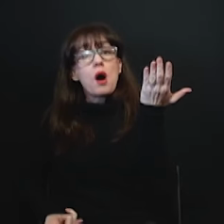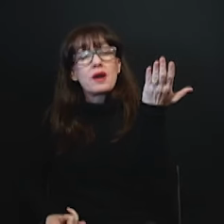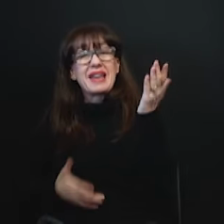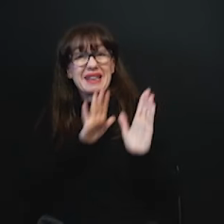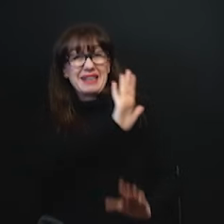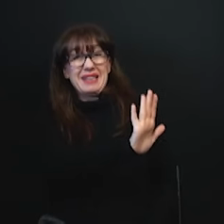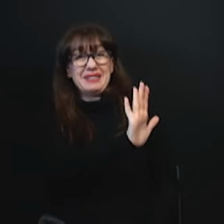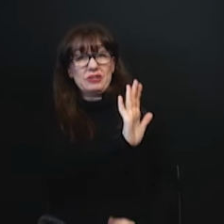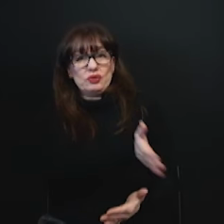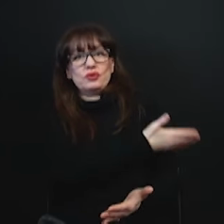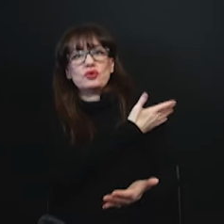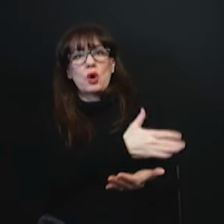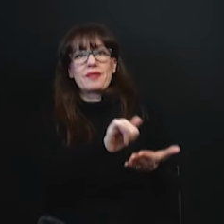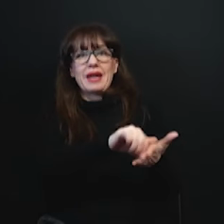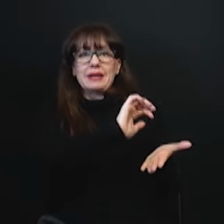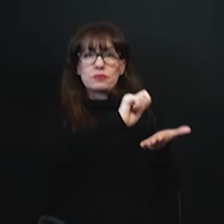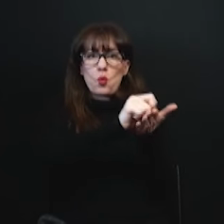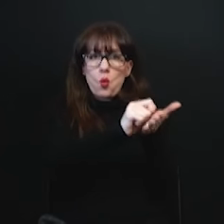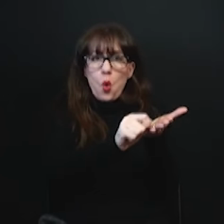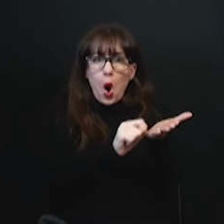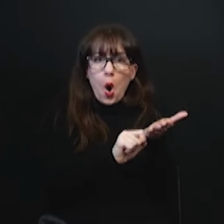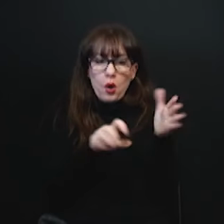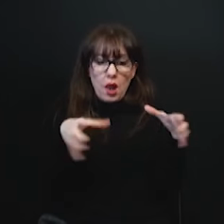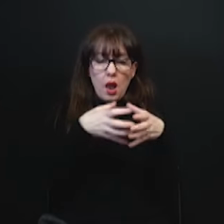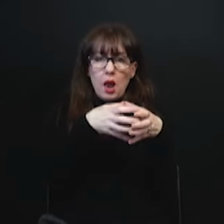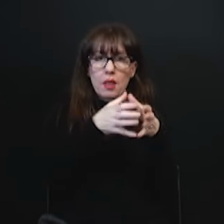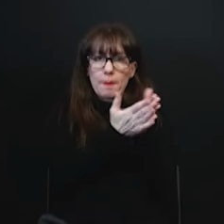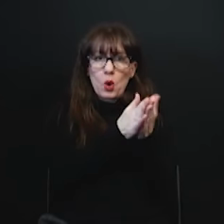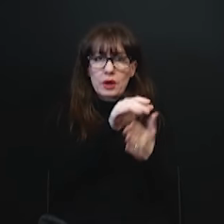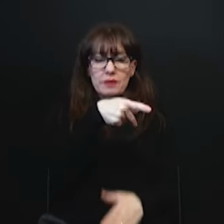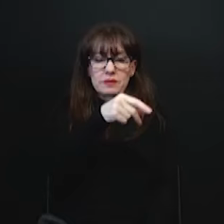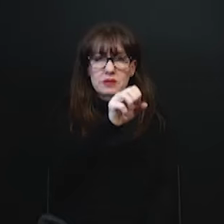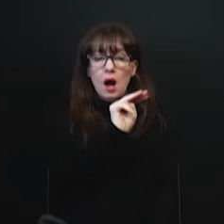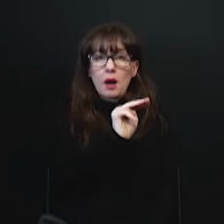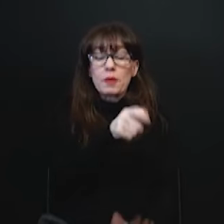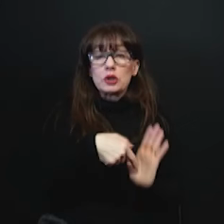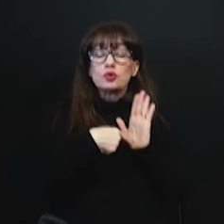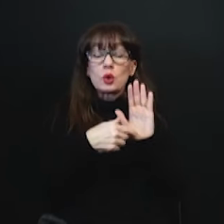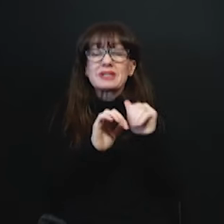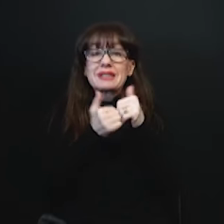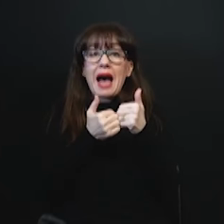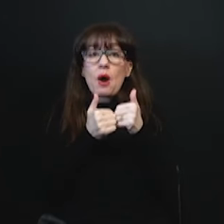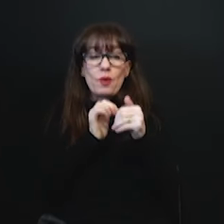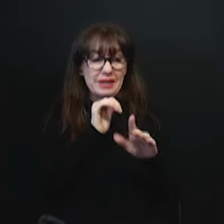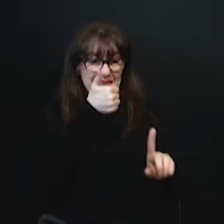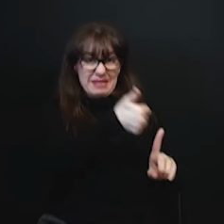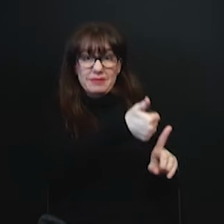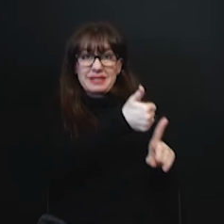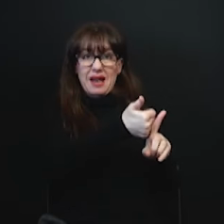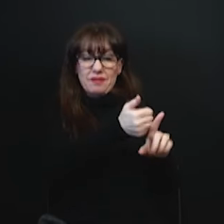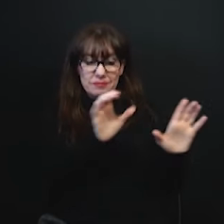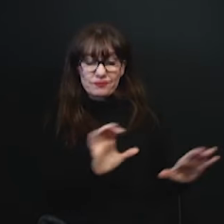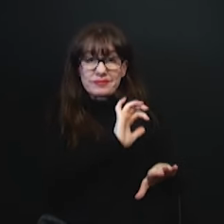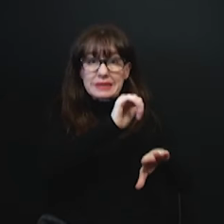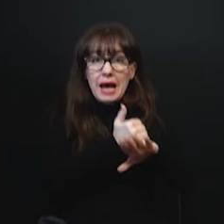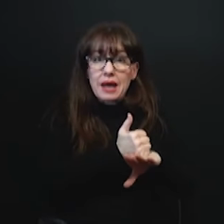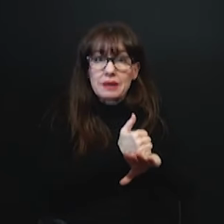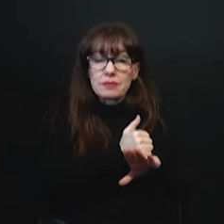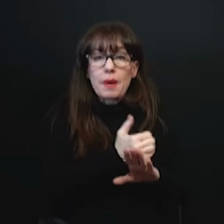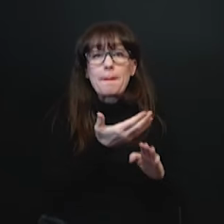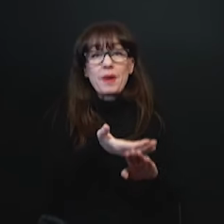of many that he composed throughout the collection of the Psalms, but this one shows us how he has done it. But before we get into